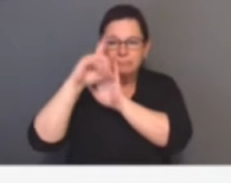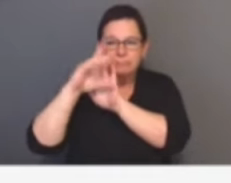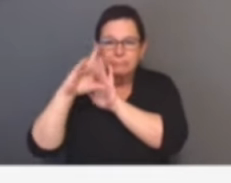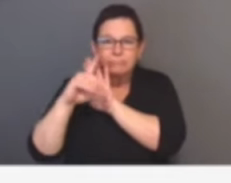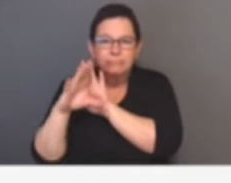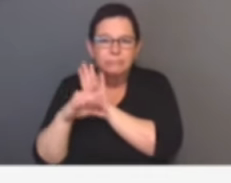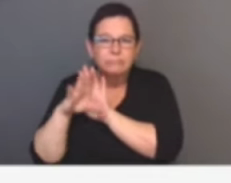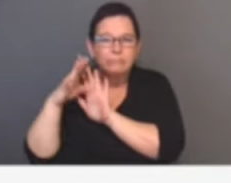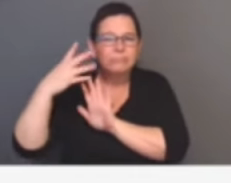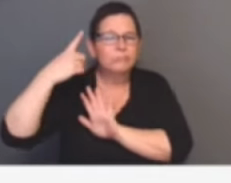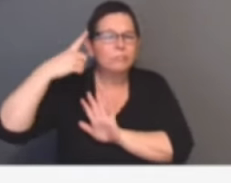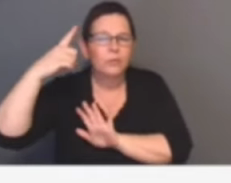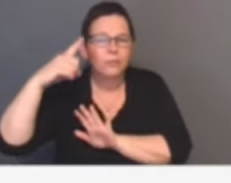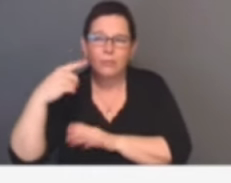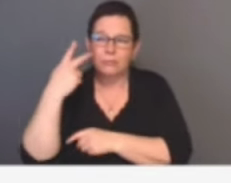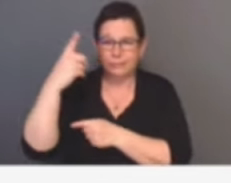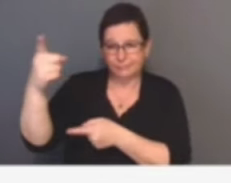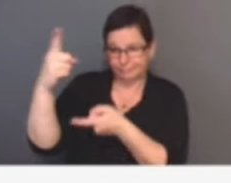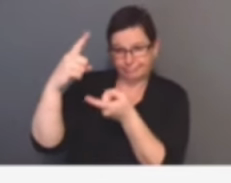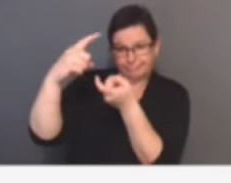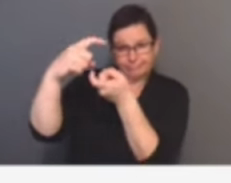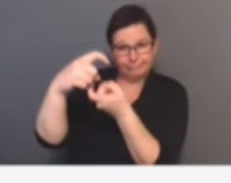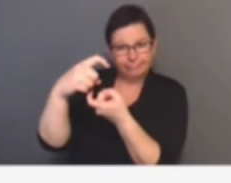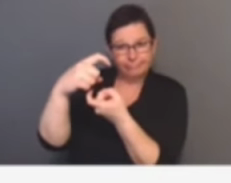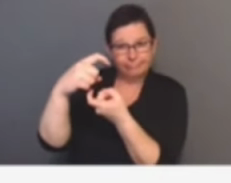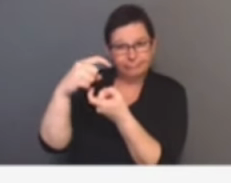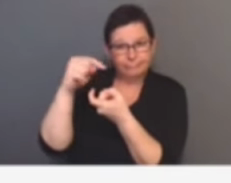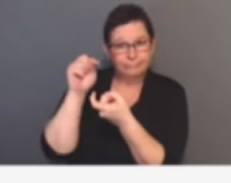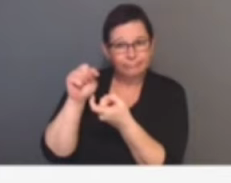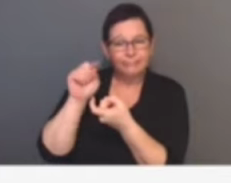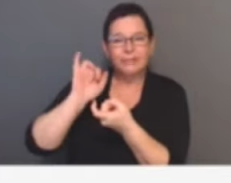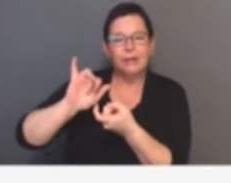arrows forming a circle icon will refresh the webinar.